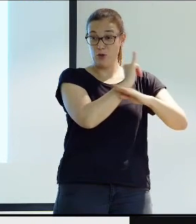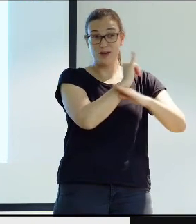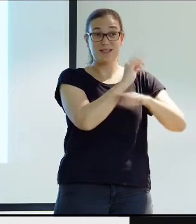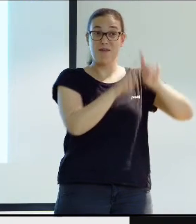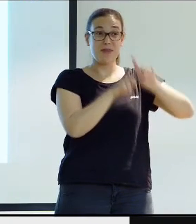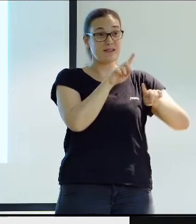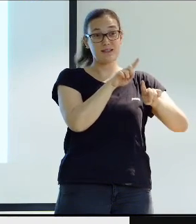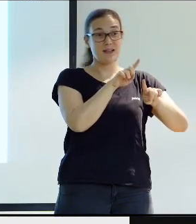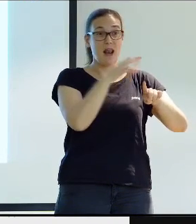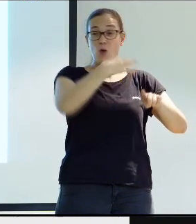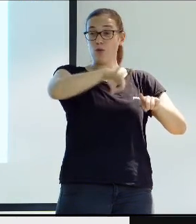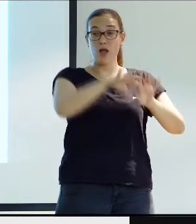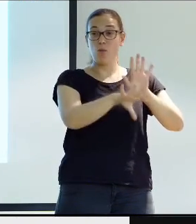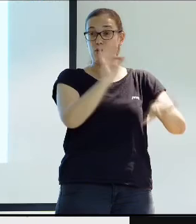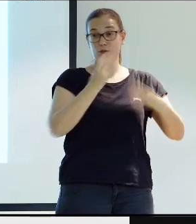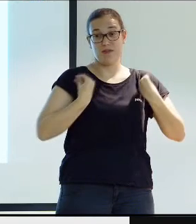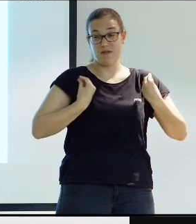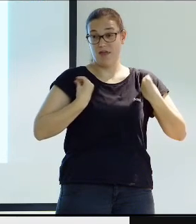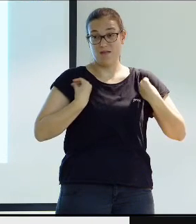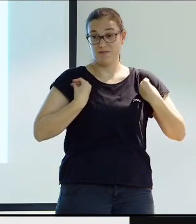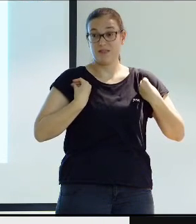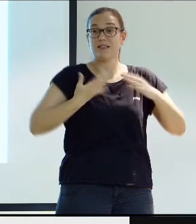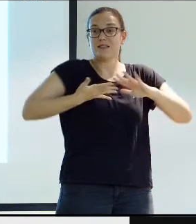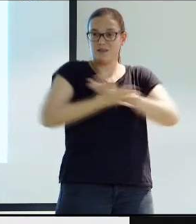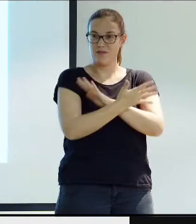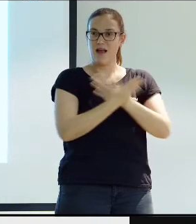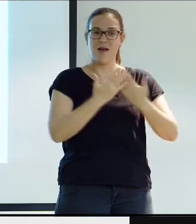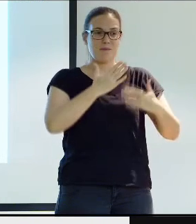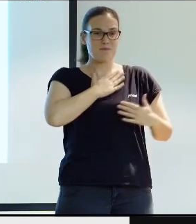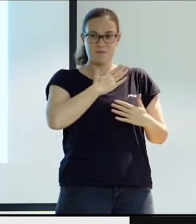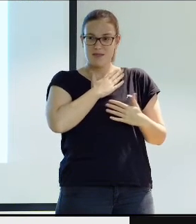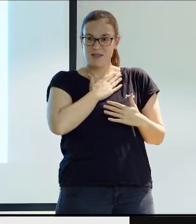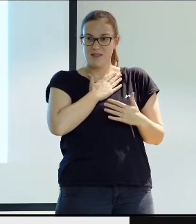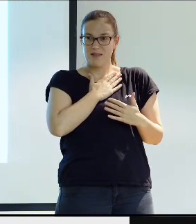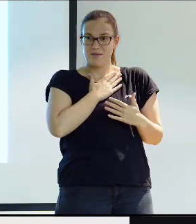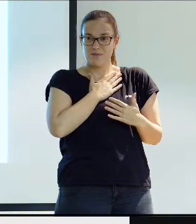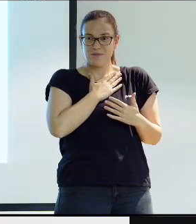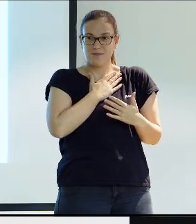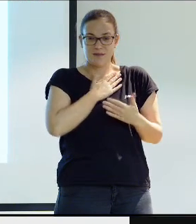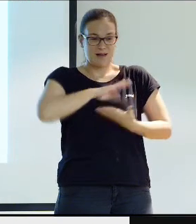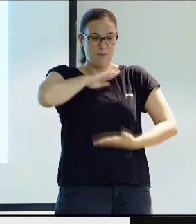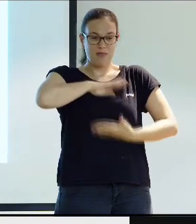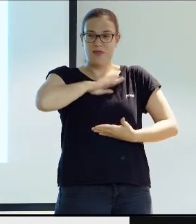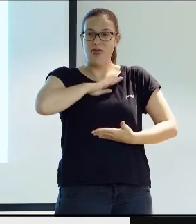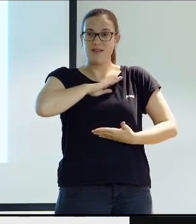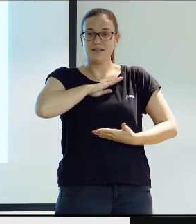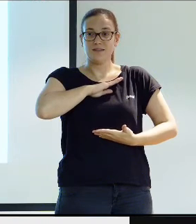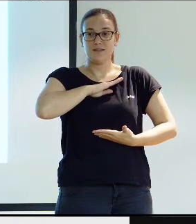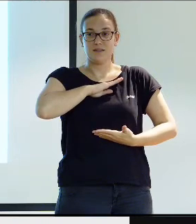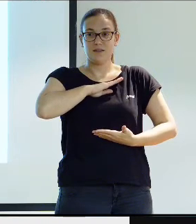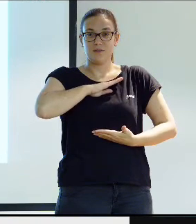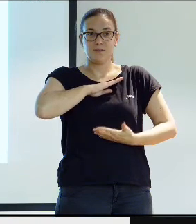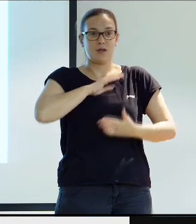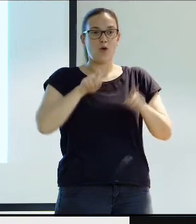living. It is when you reduce the power, the legal capacity of the